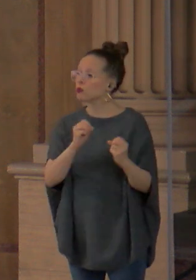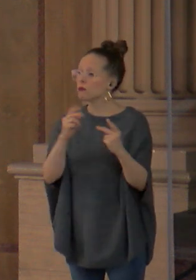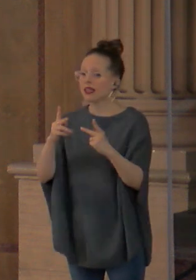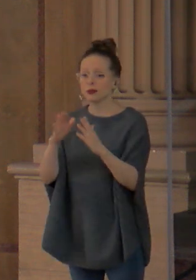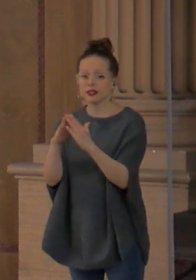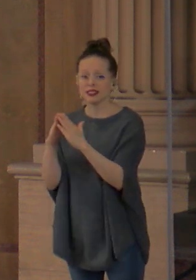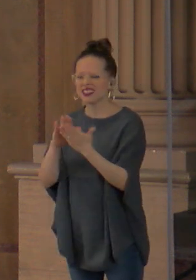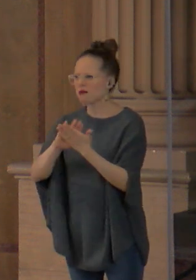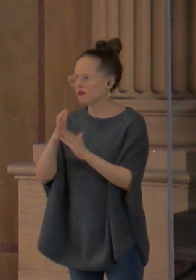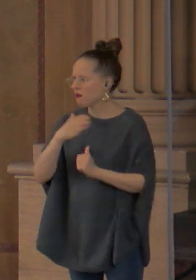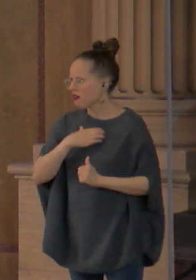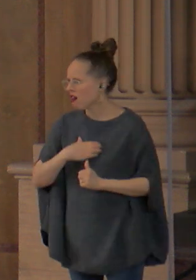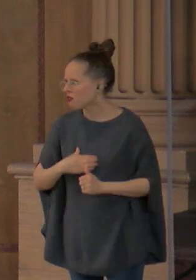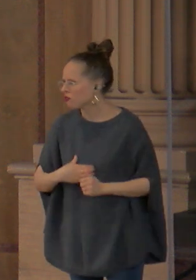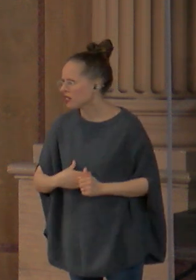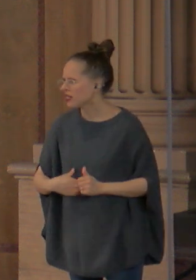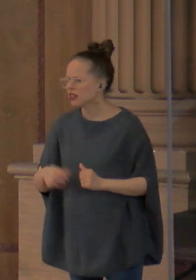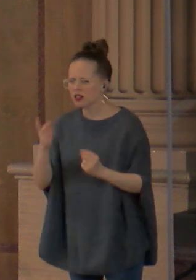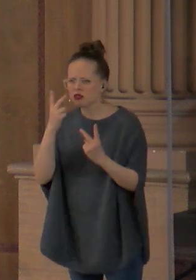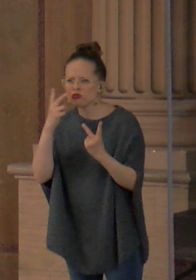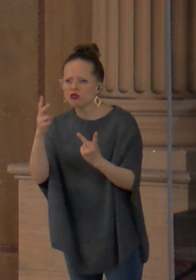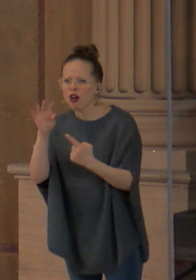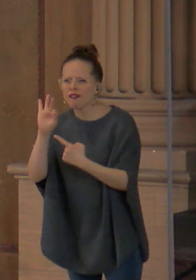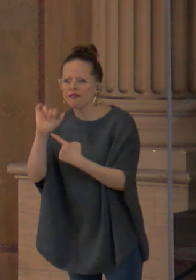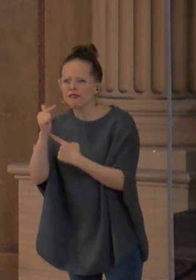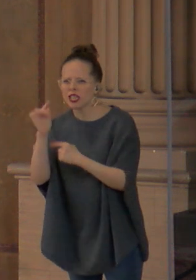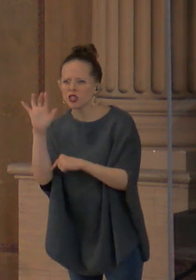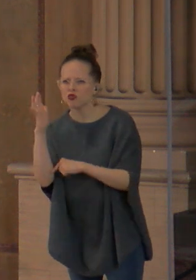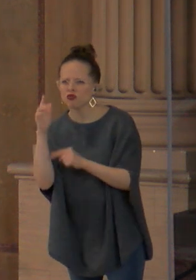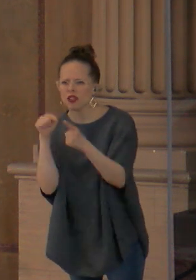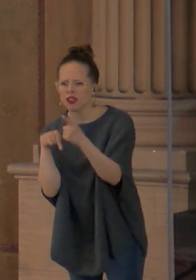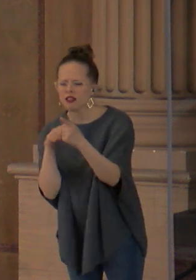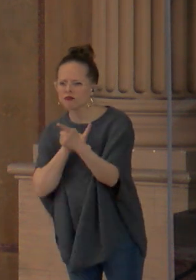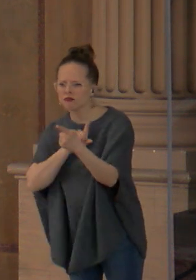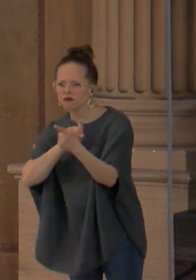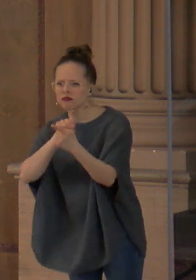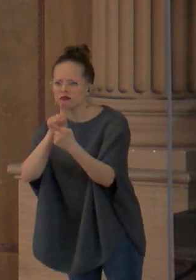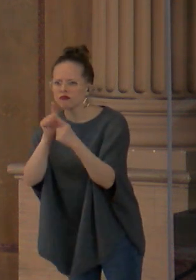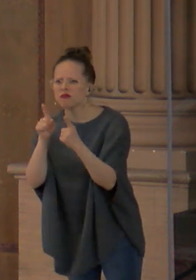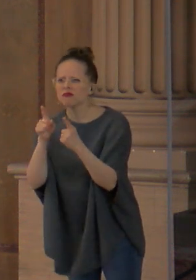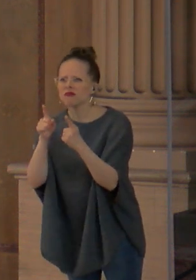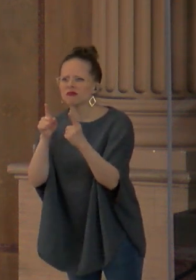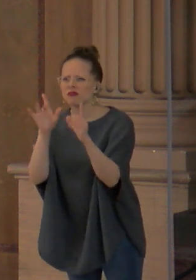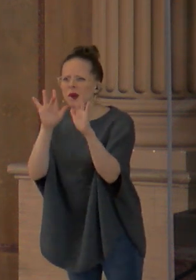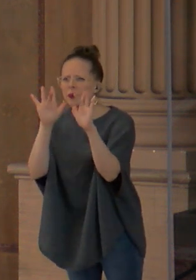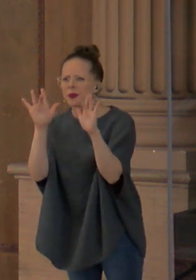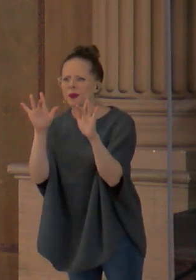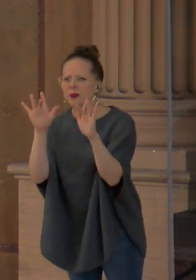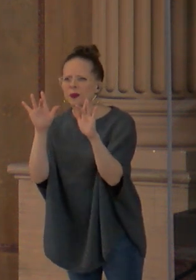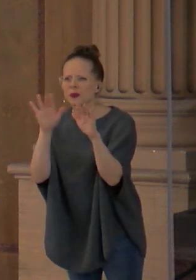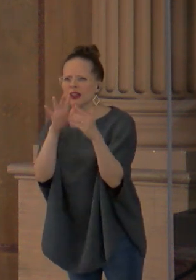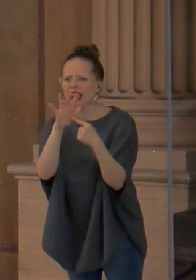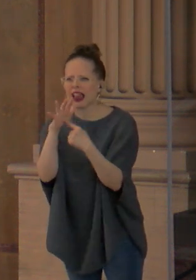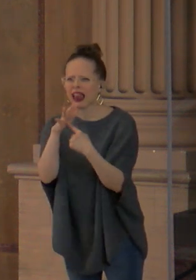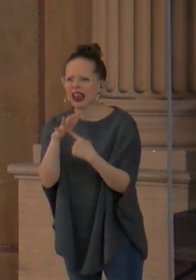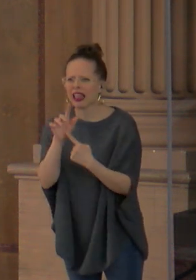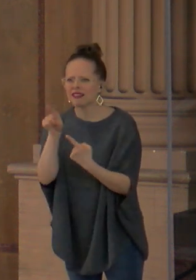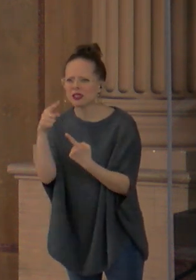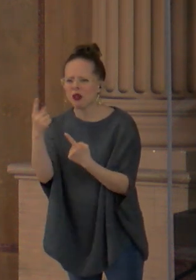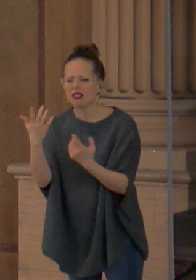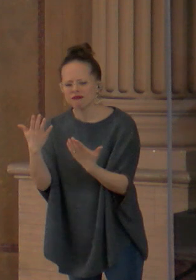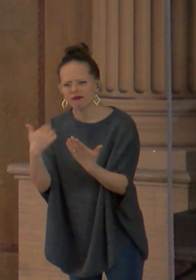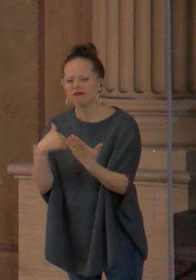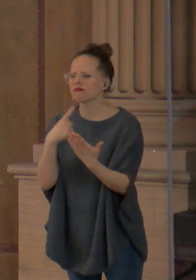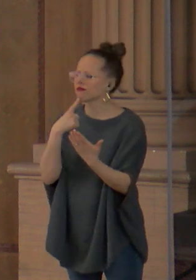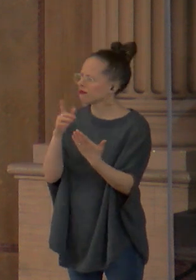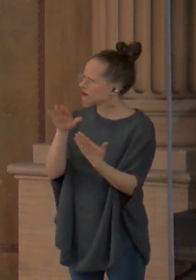hungry. And seeing a fig tree by the wayside, he went to it and found nothing on it, but only leaves. And he said